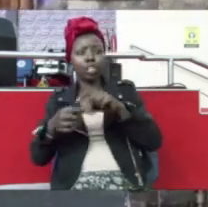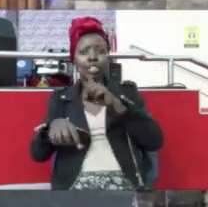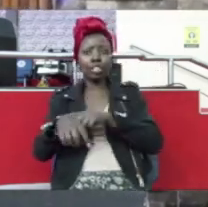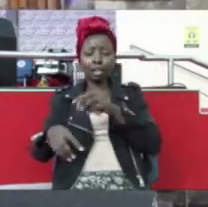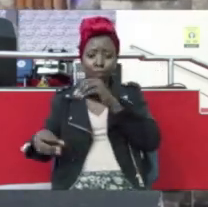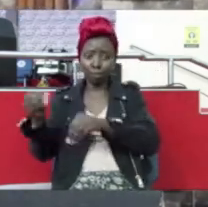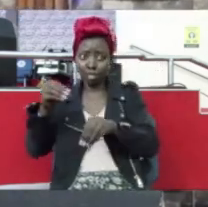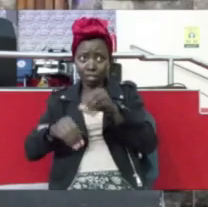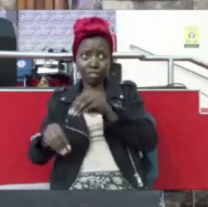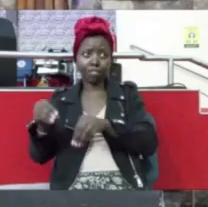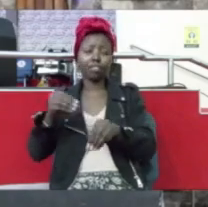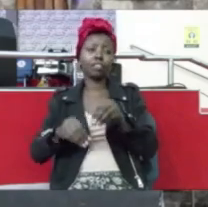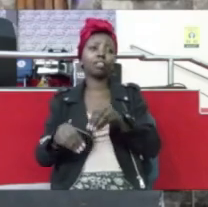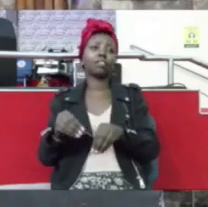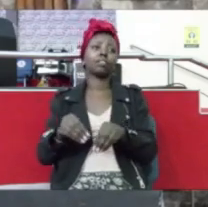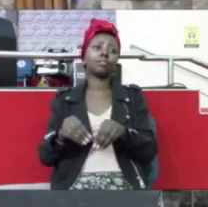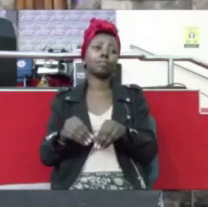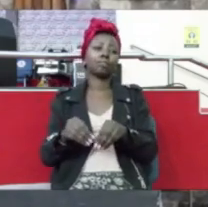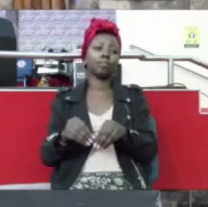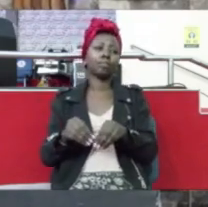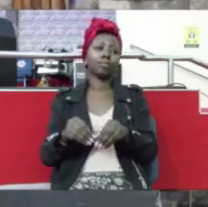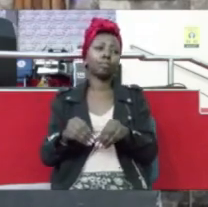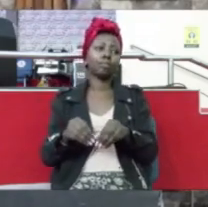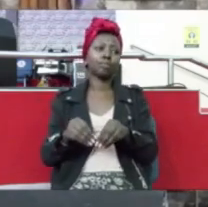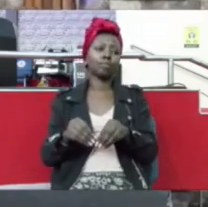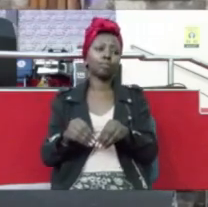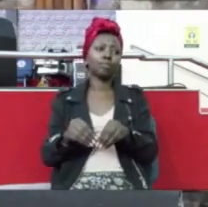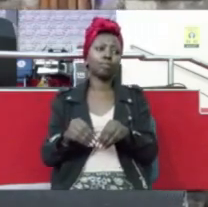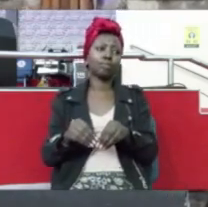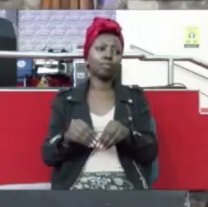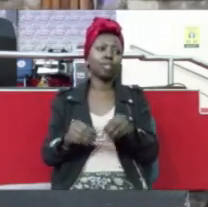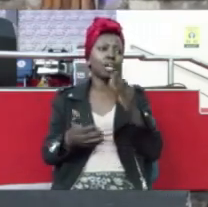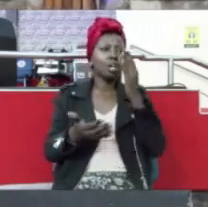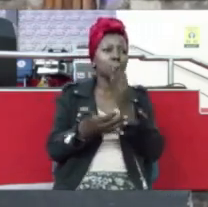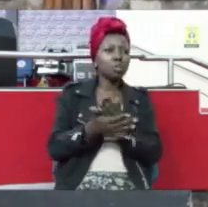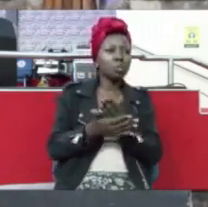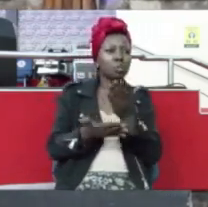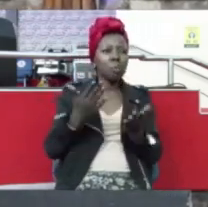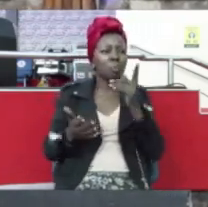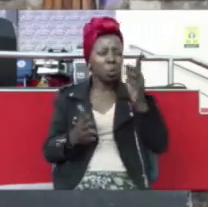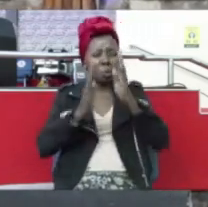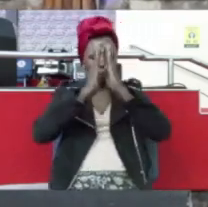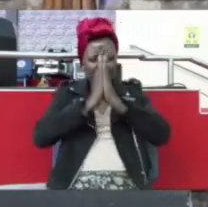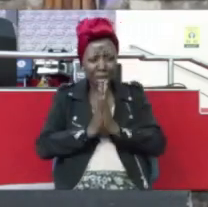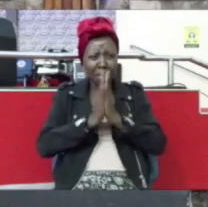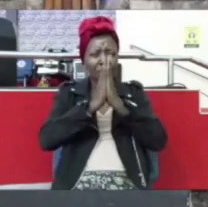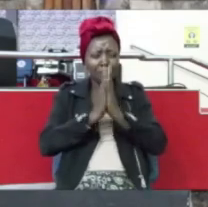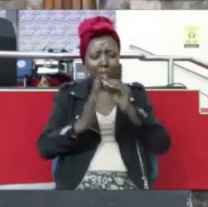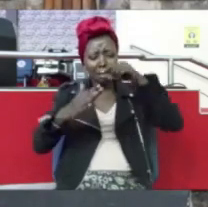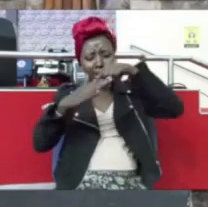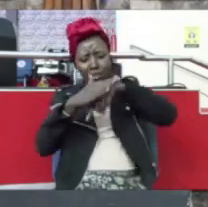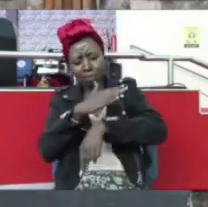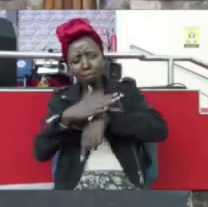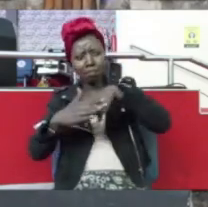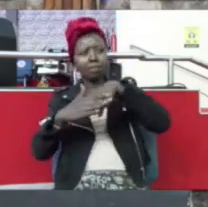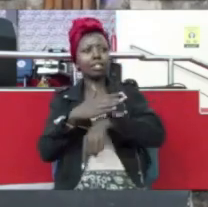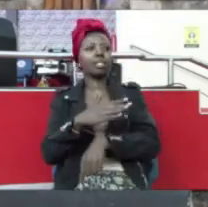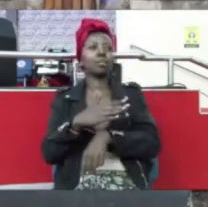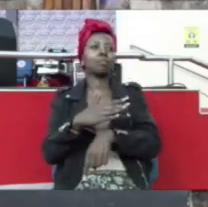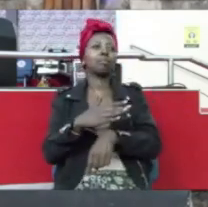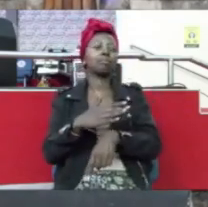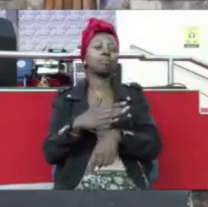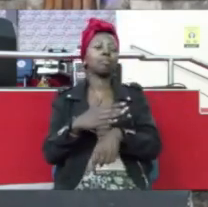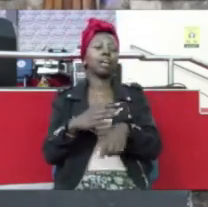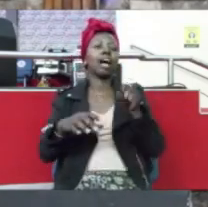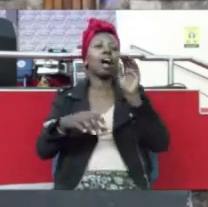utaingia kwenye kanuni za kutoa, irrespective of how much you pray, hata kama utaomba sana, poverty will still be